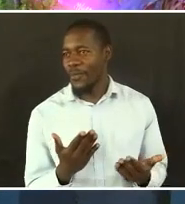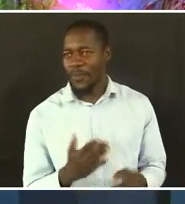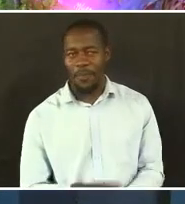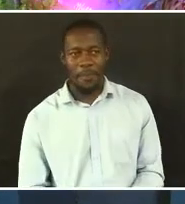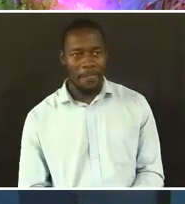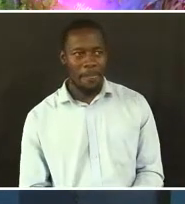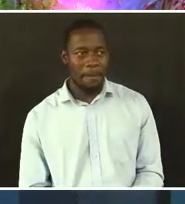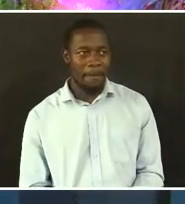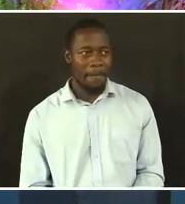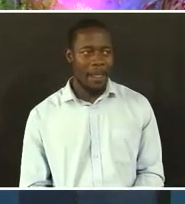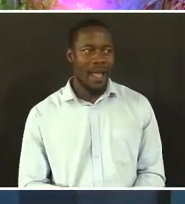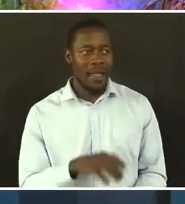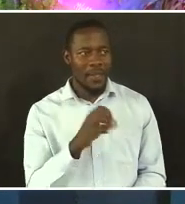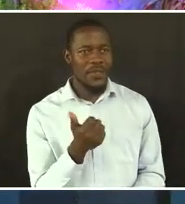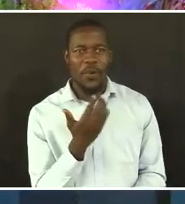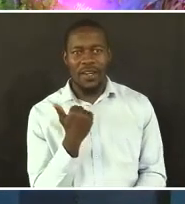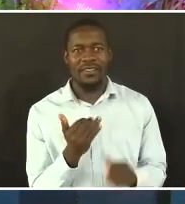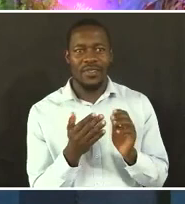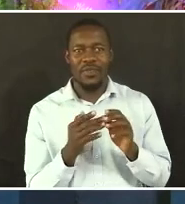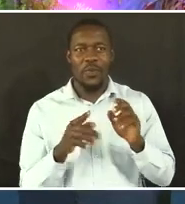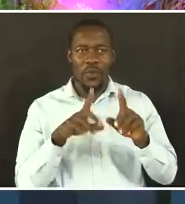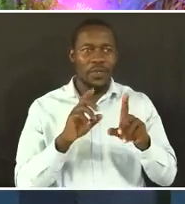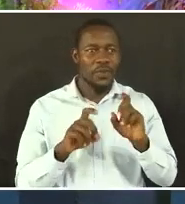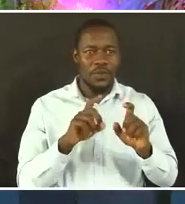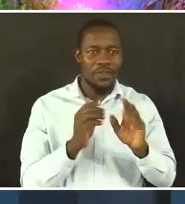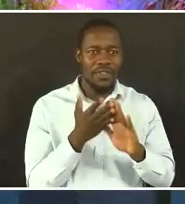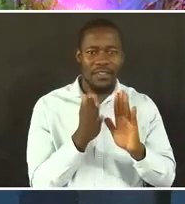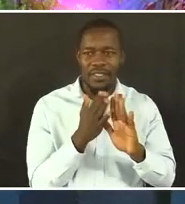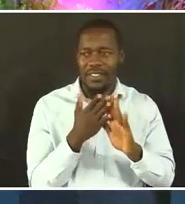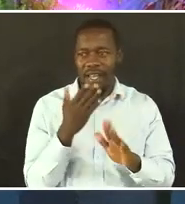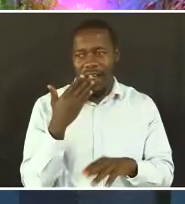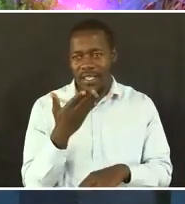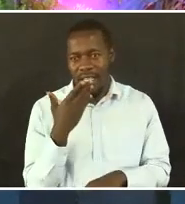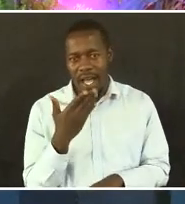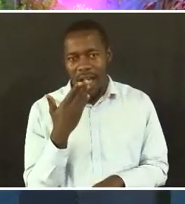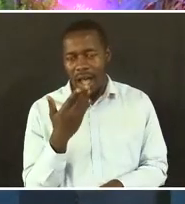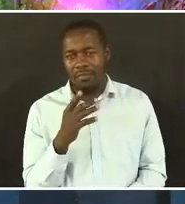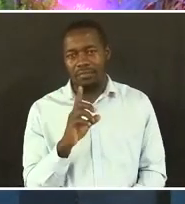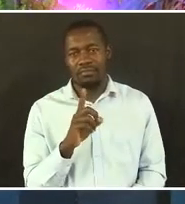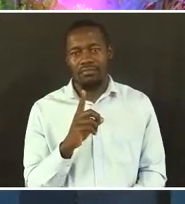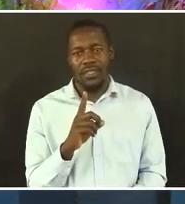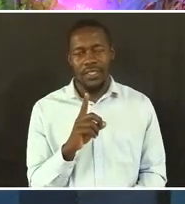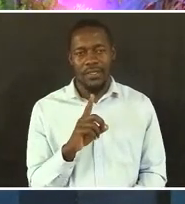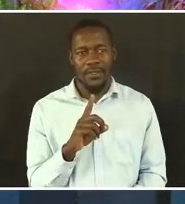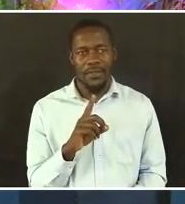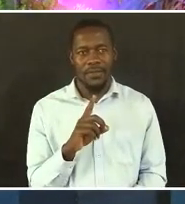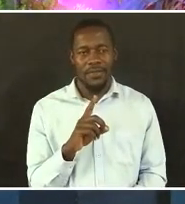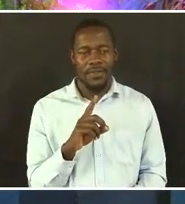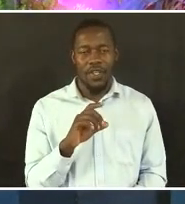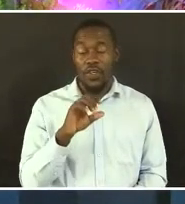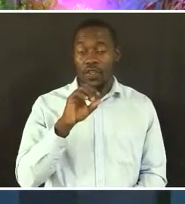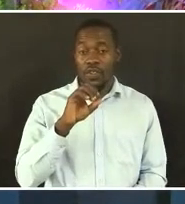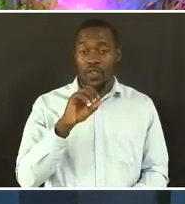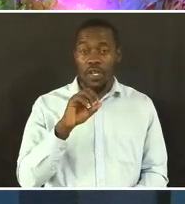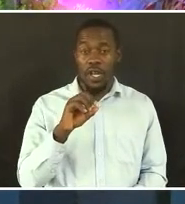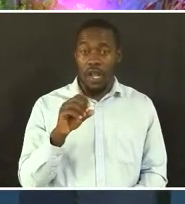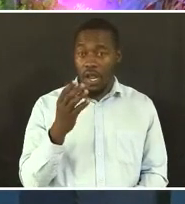quick answers and leave after this. Let me tell you, you can do it this way. Join chaplaincy